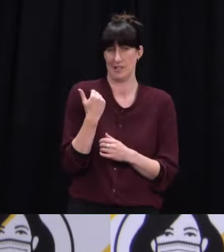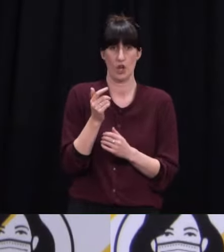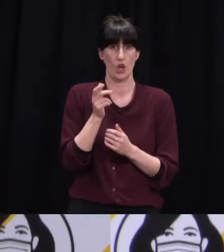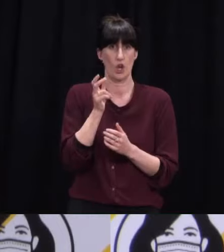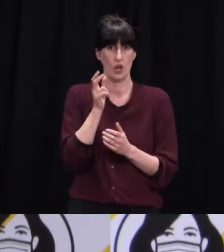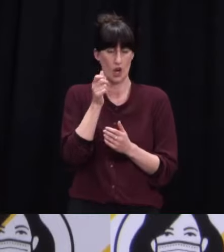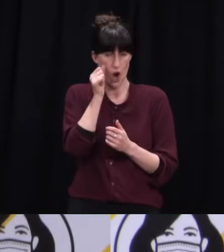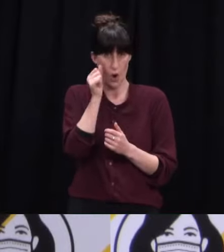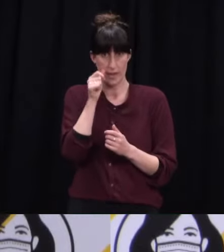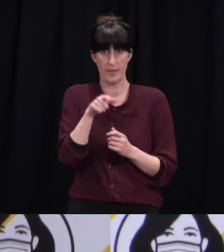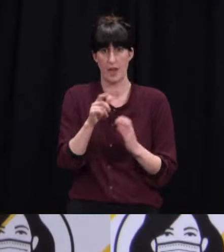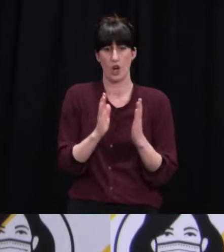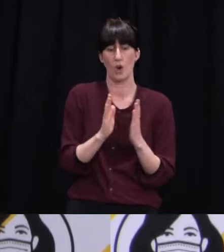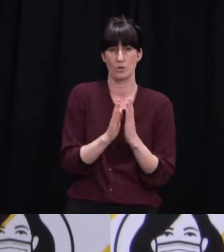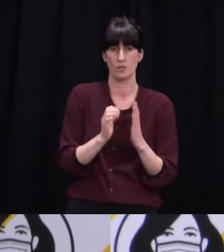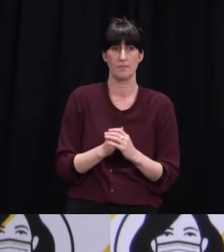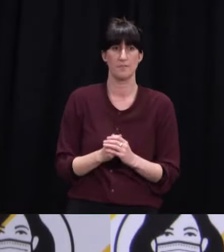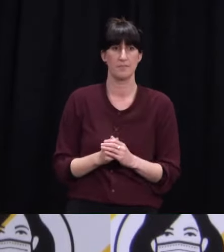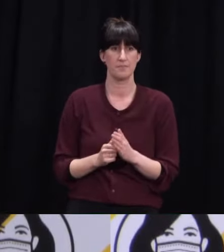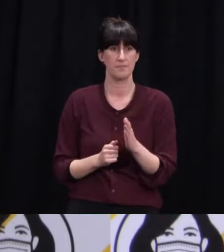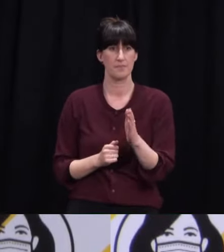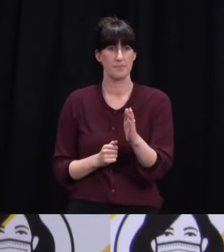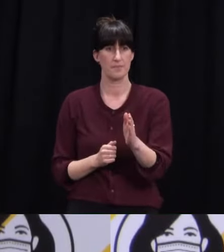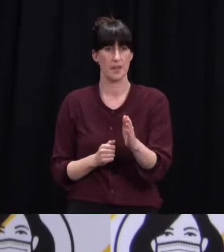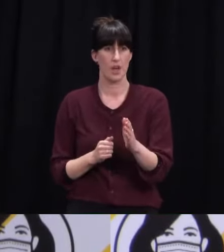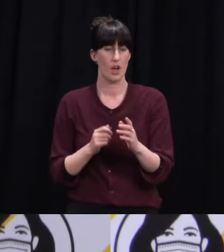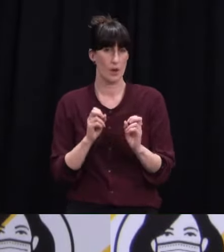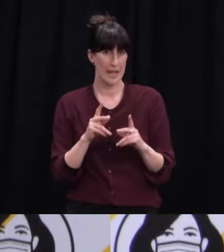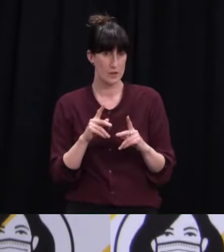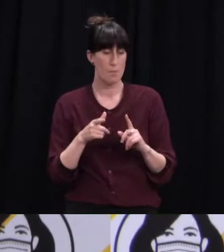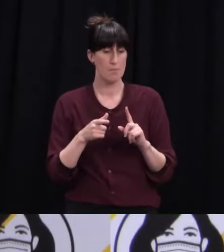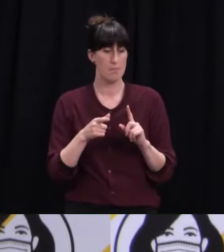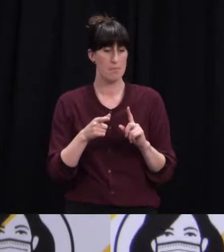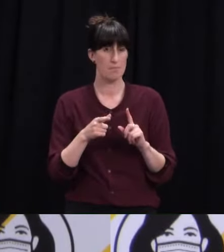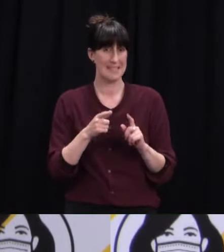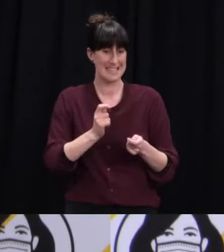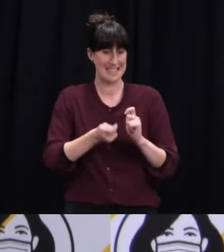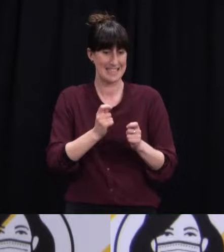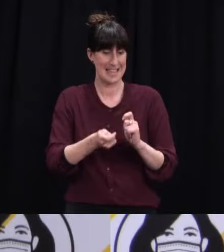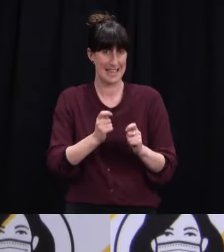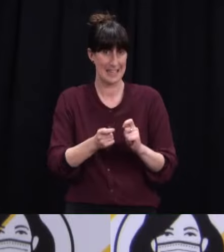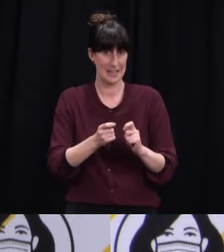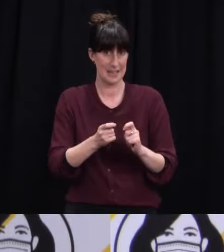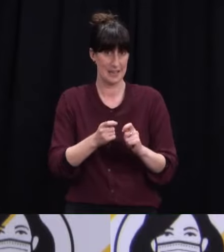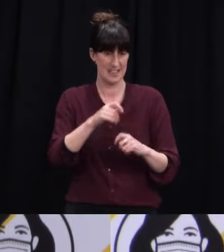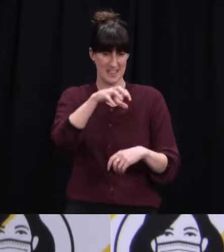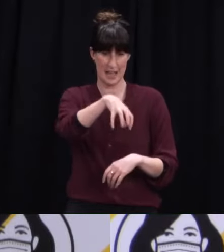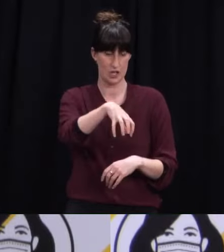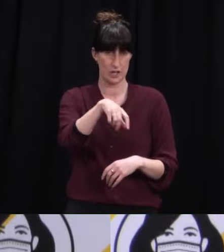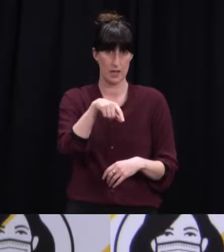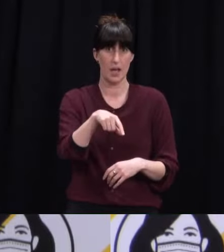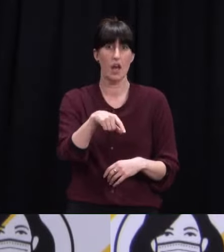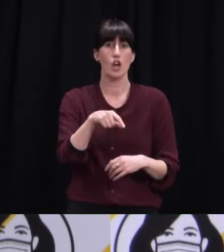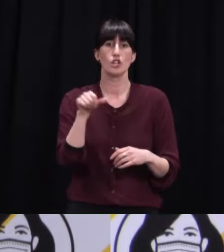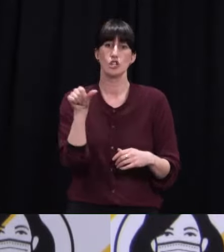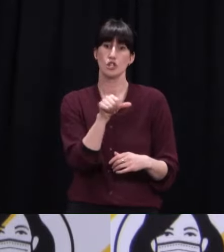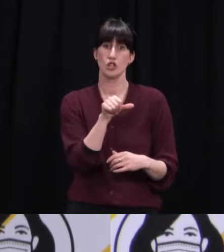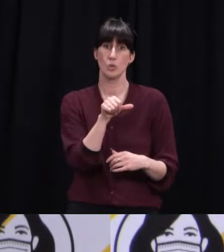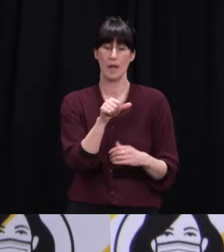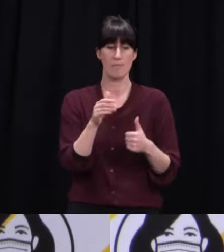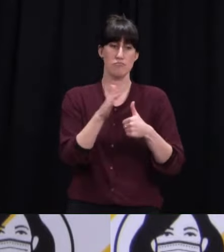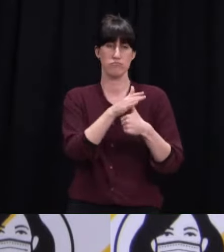the testing stations from the get-go and made sure that contacts and symptomatic people were tested before the worried